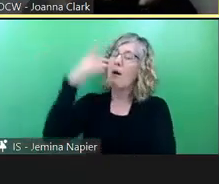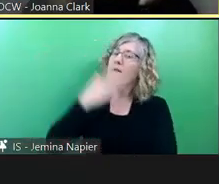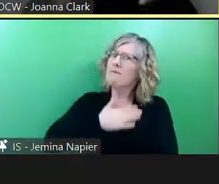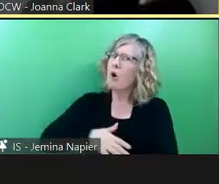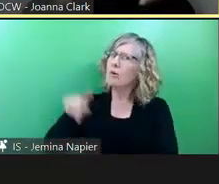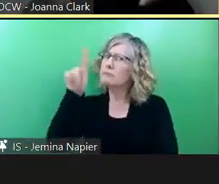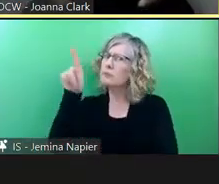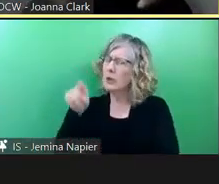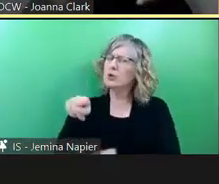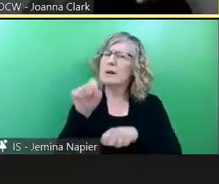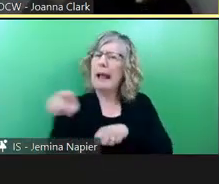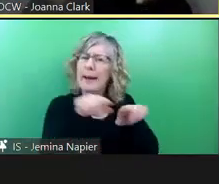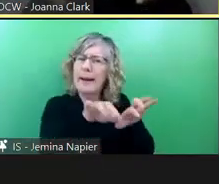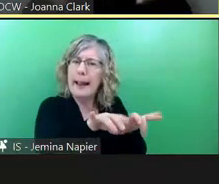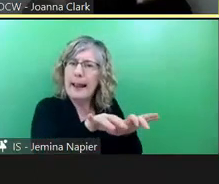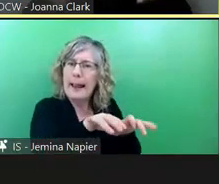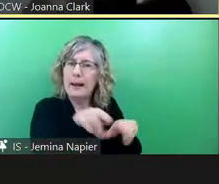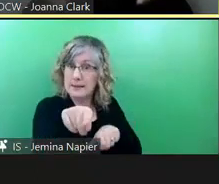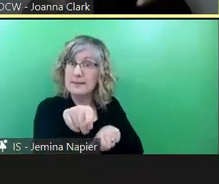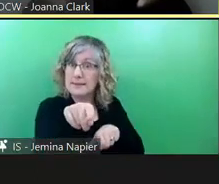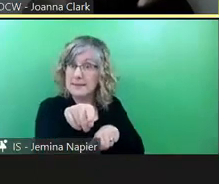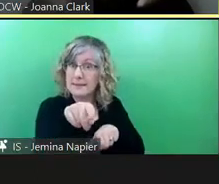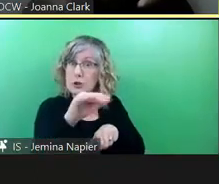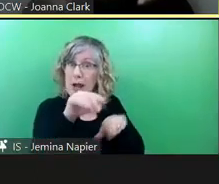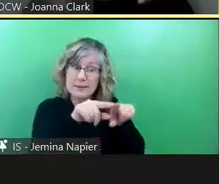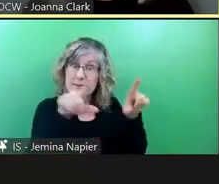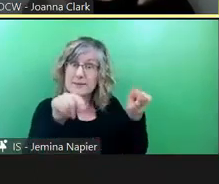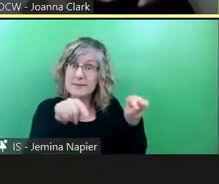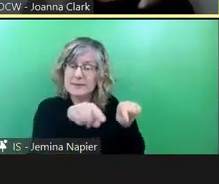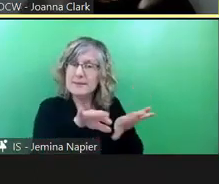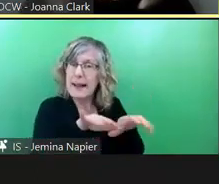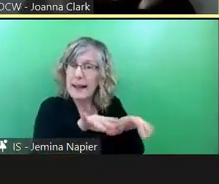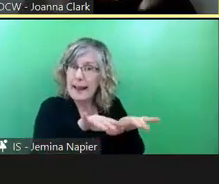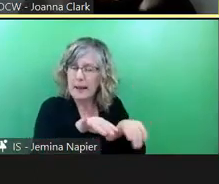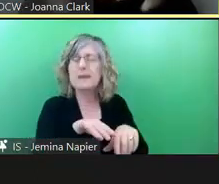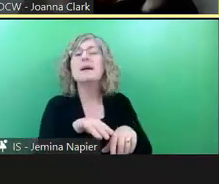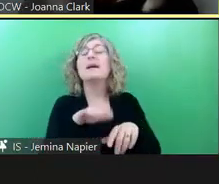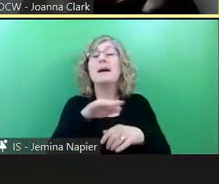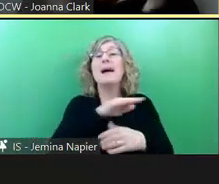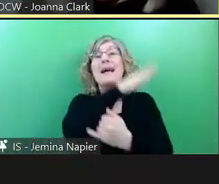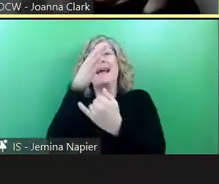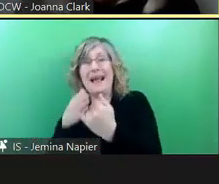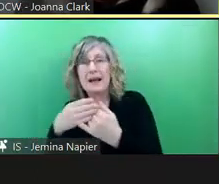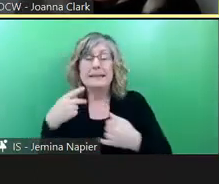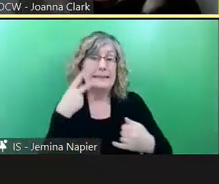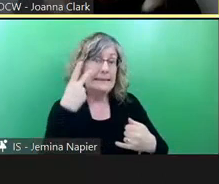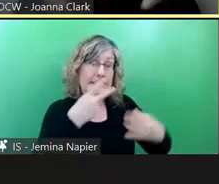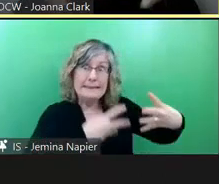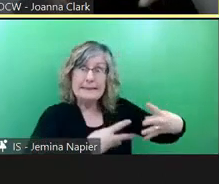box, and we will try and address as many as we can in the short time that we